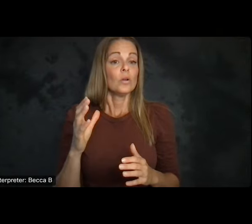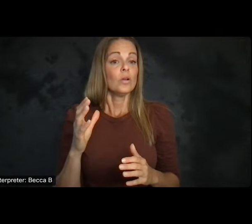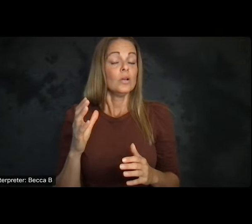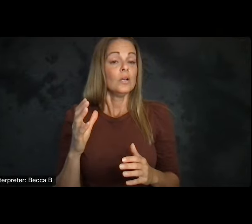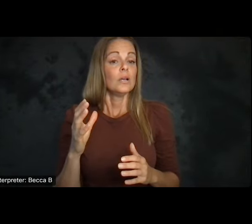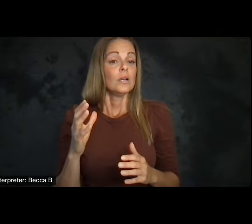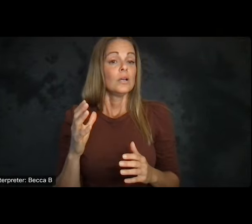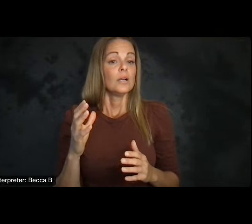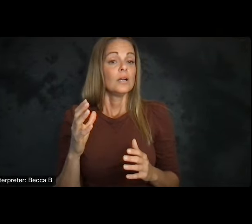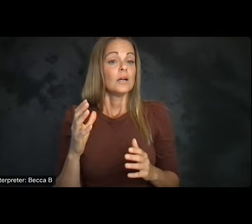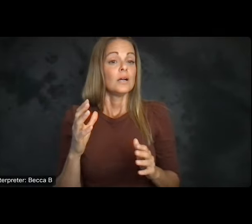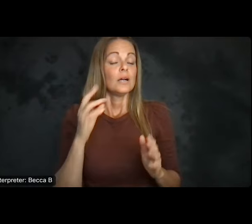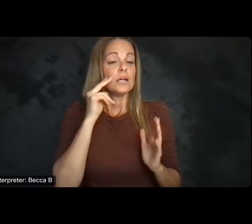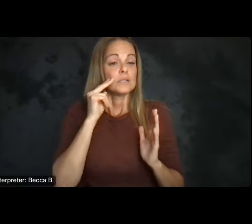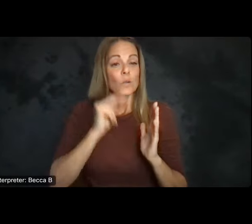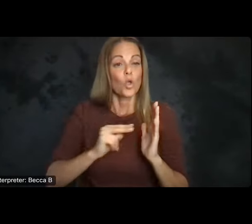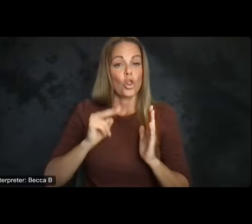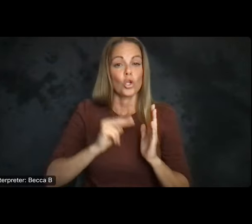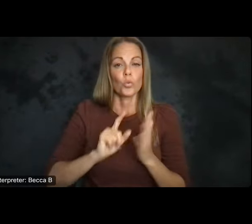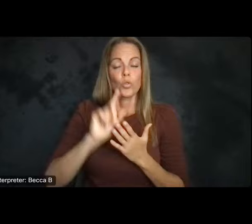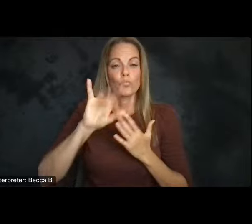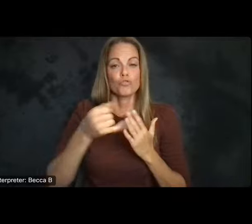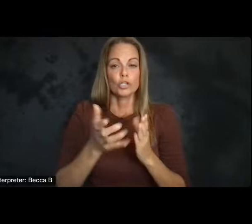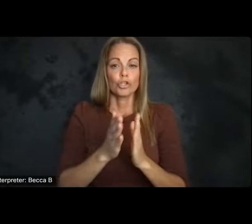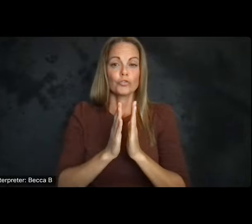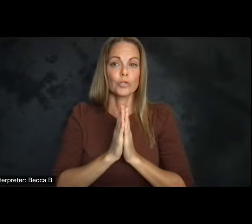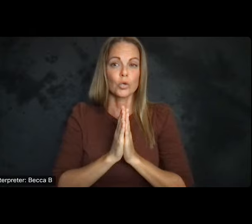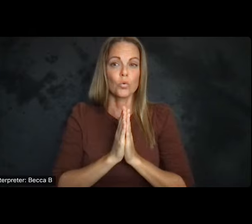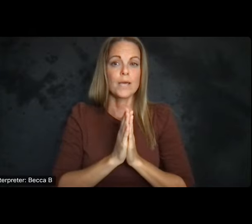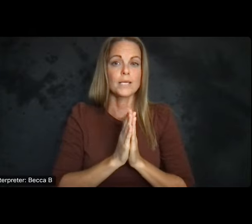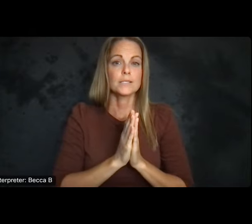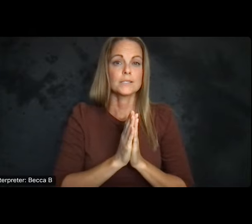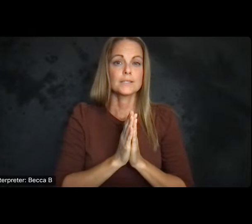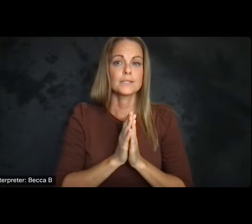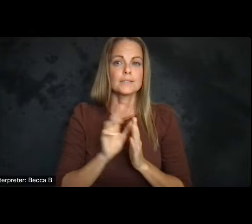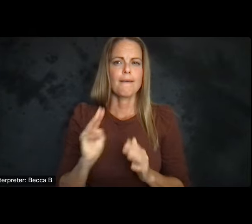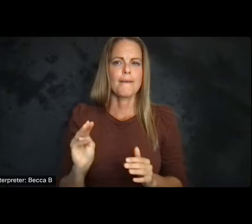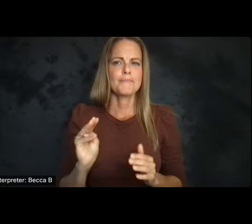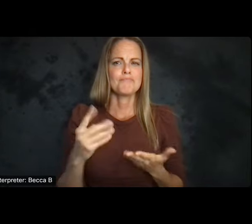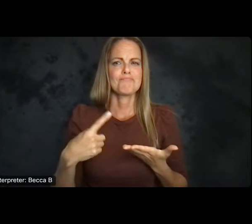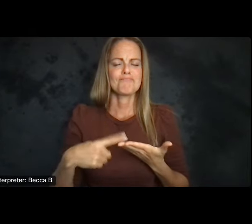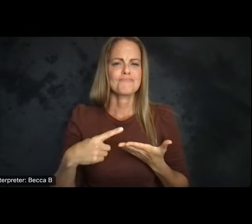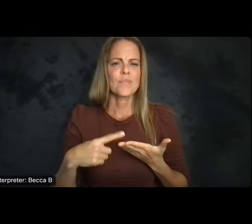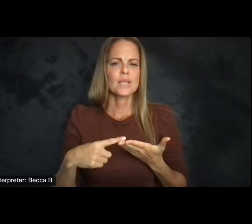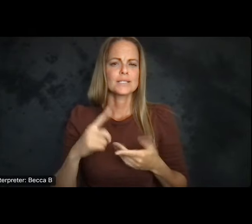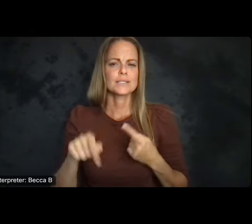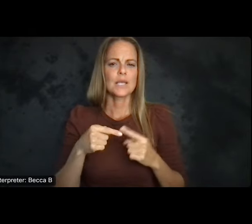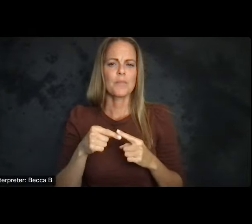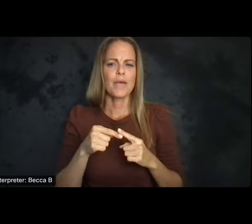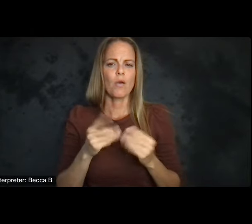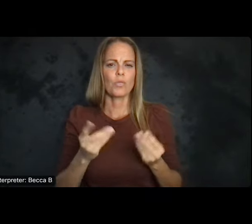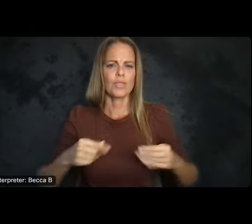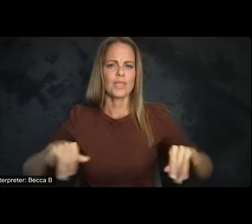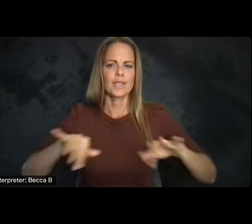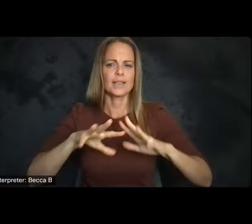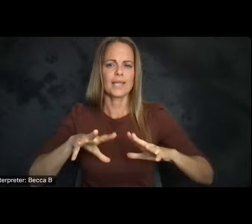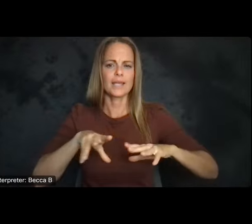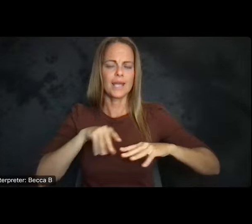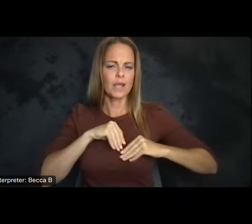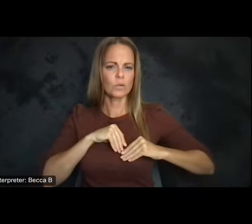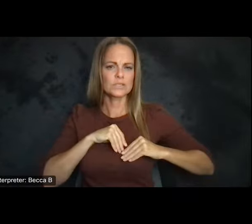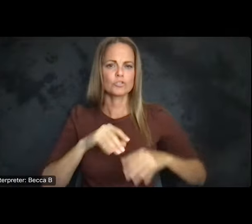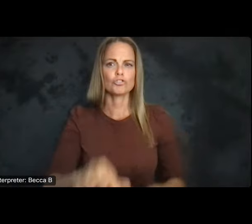As I was looking through the project requests, can you talk a little bit about the land acquisition? And